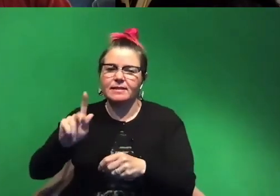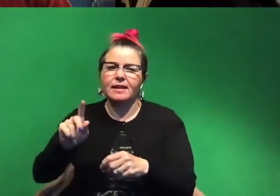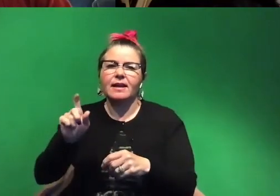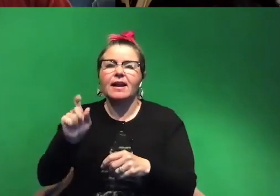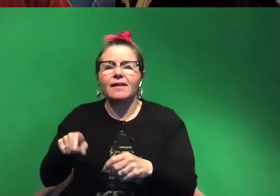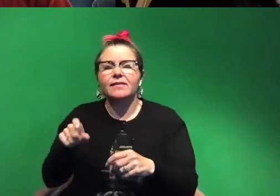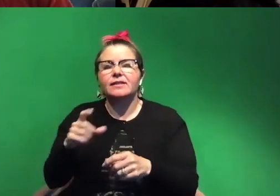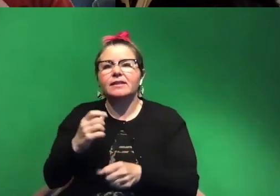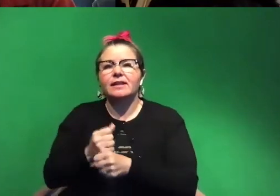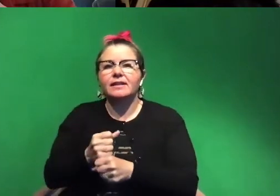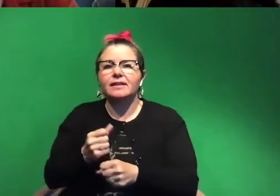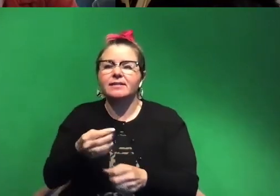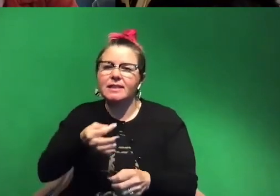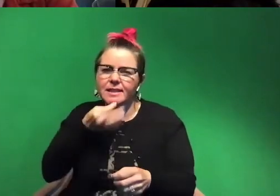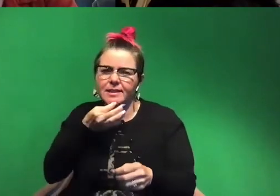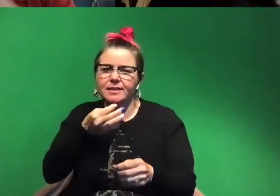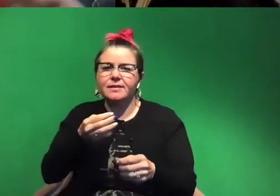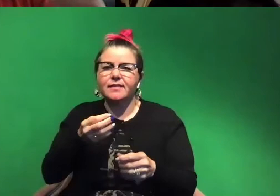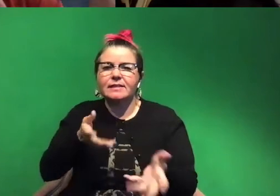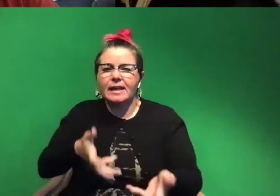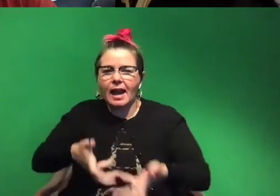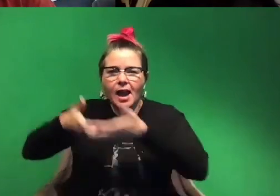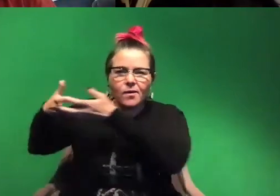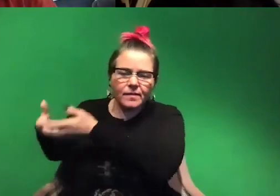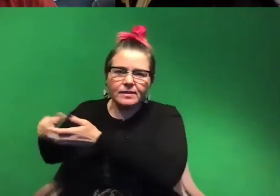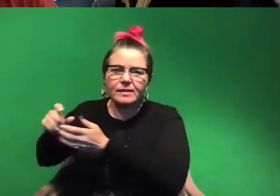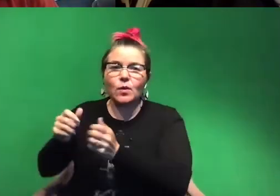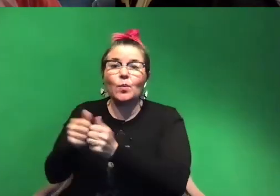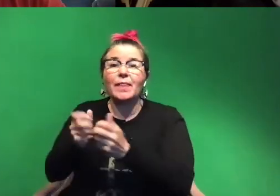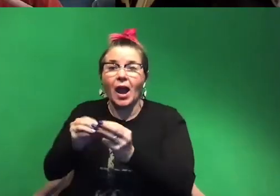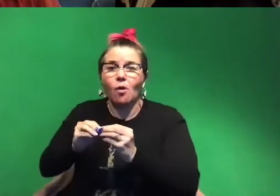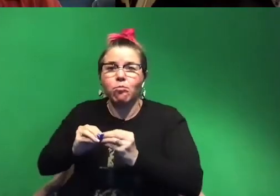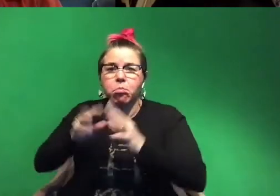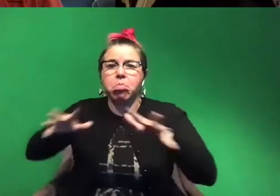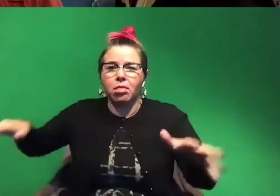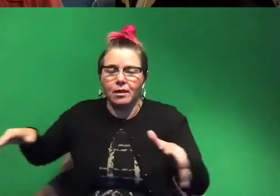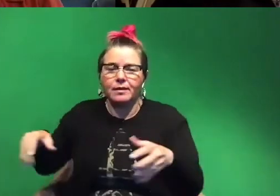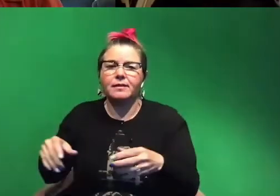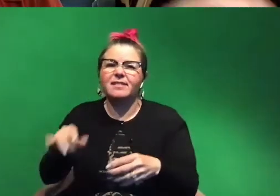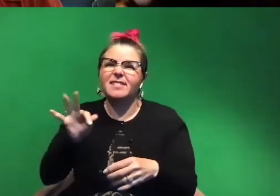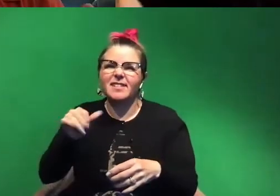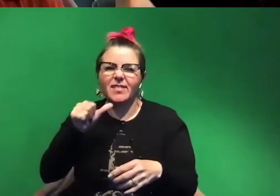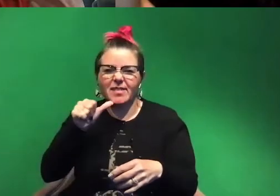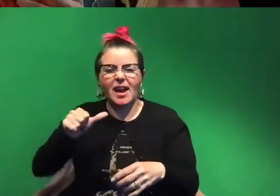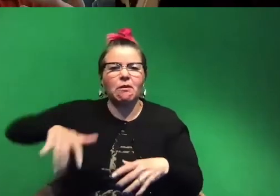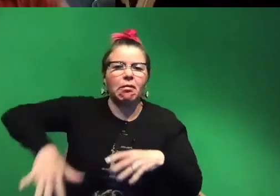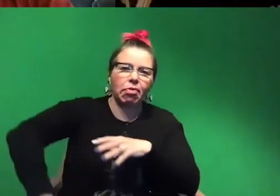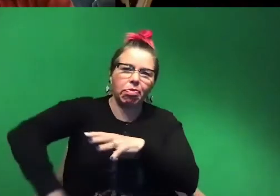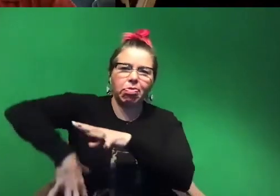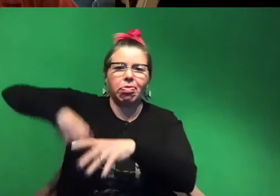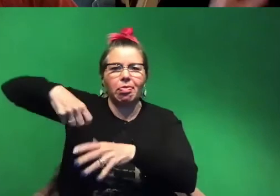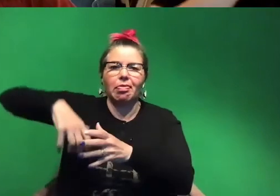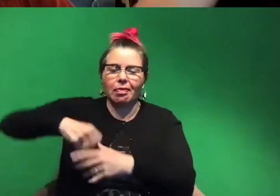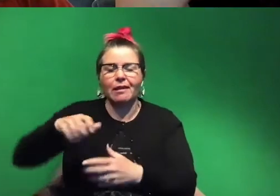pretty good at being able to take them out of the tank without having them slime in there. Otherwise, you're sticking your arm in and trying to gather it all